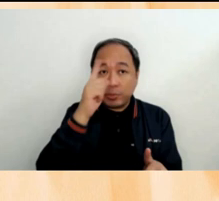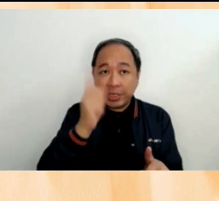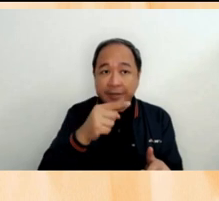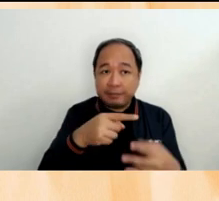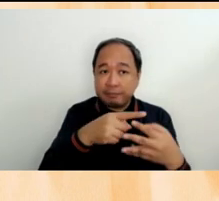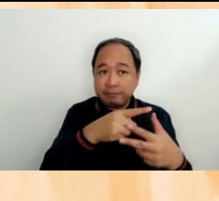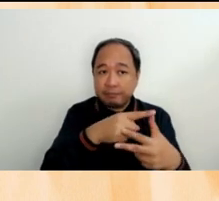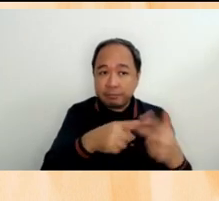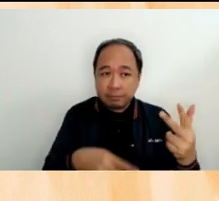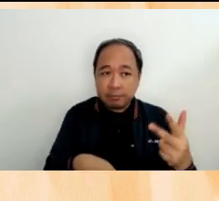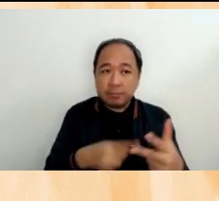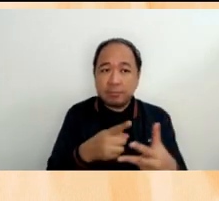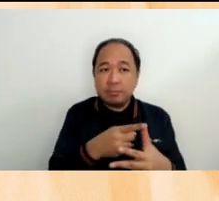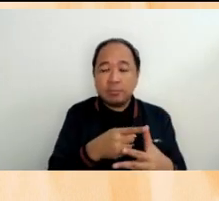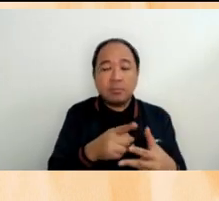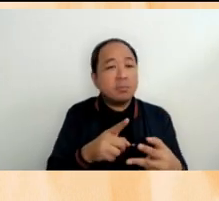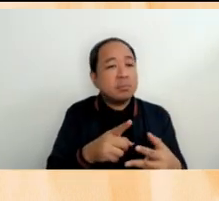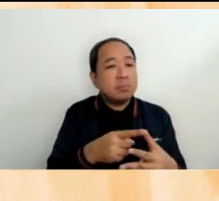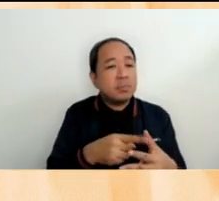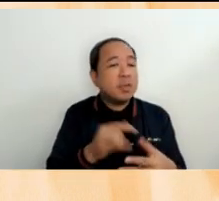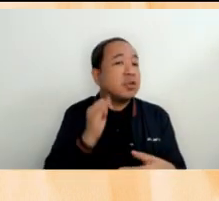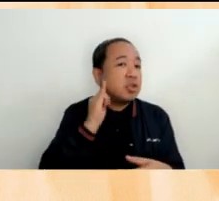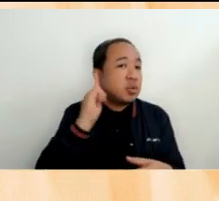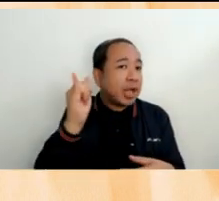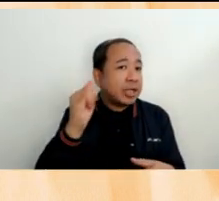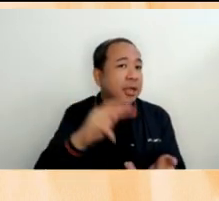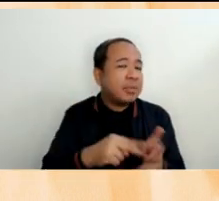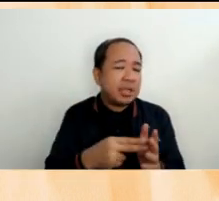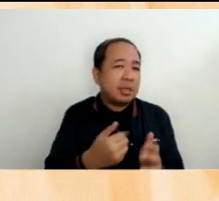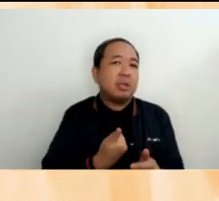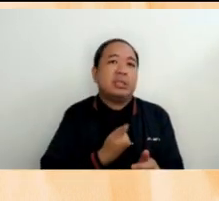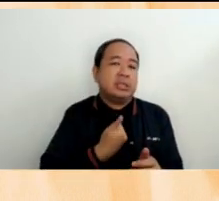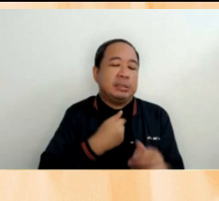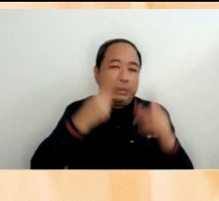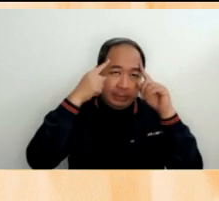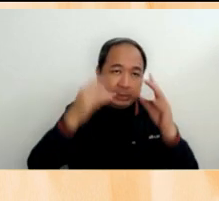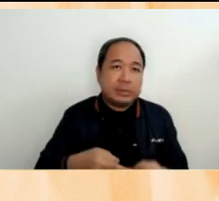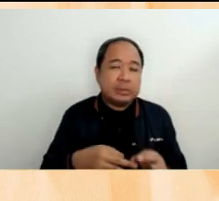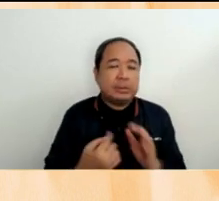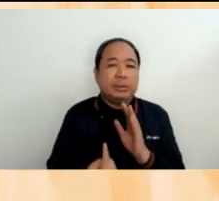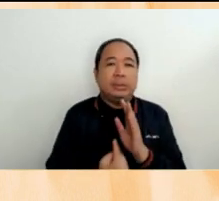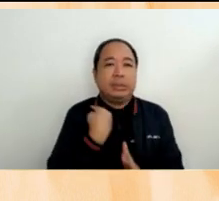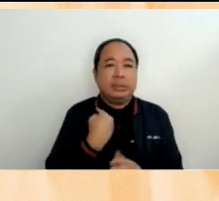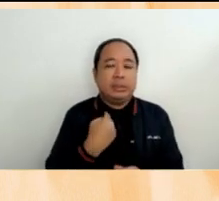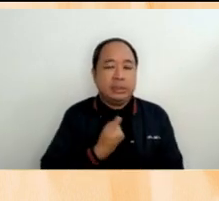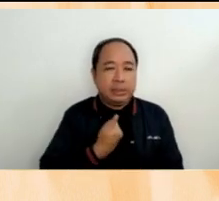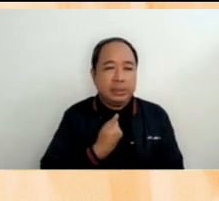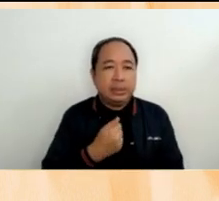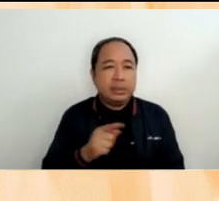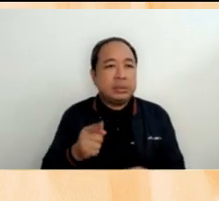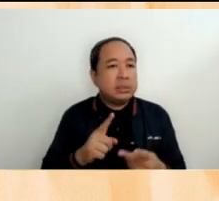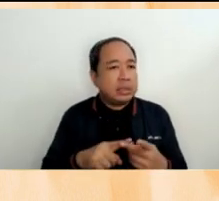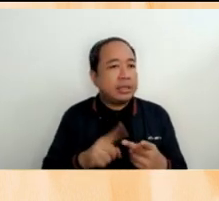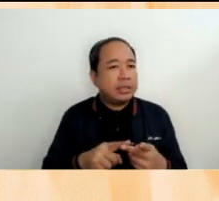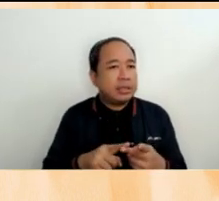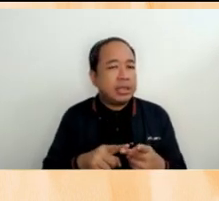self-harm with evidence of intent to die. Suicide has no single cause. It